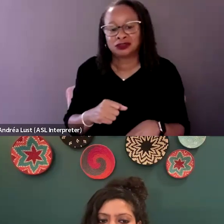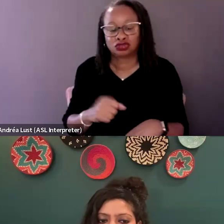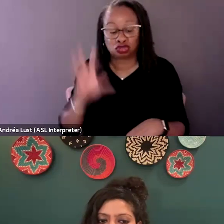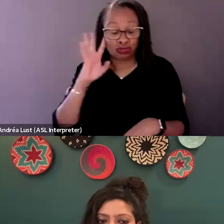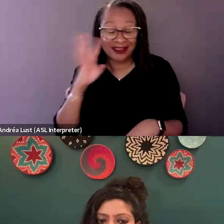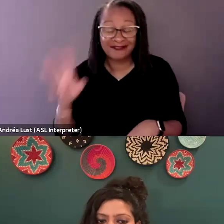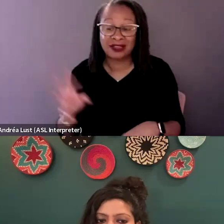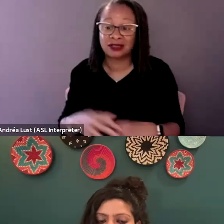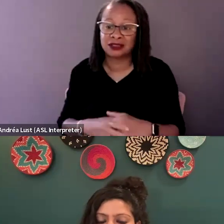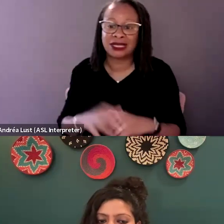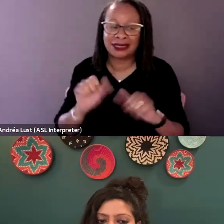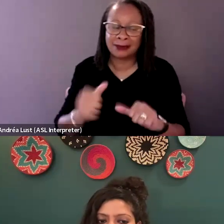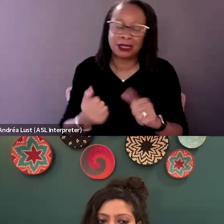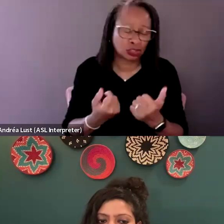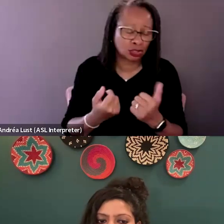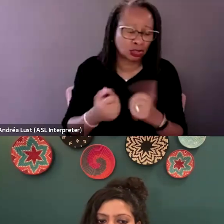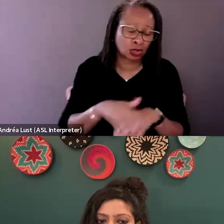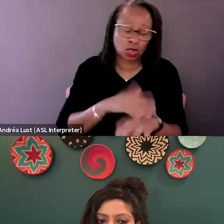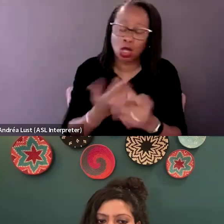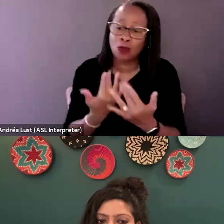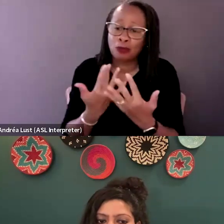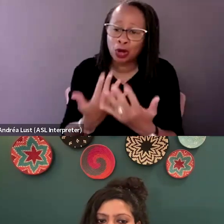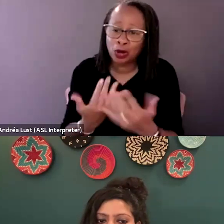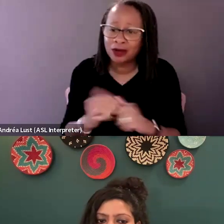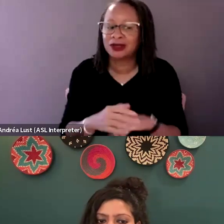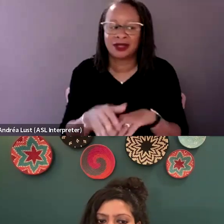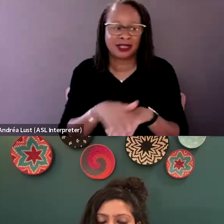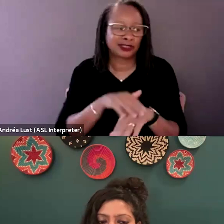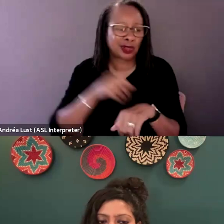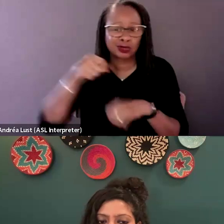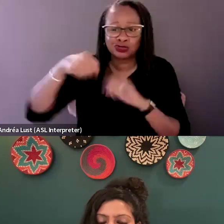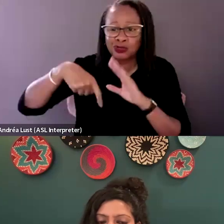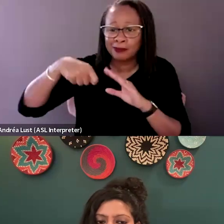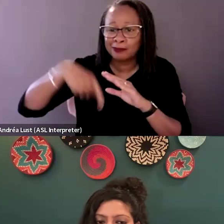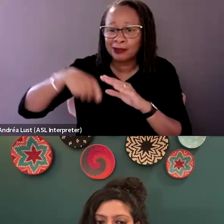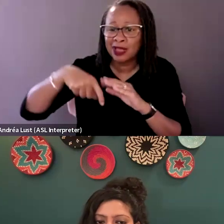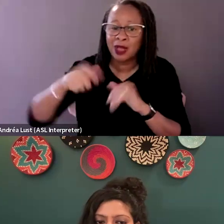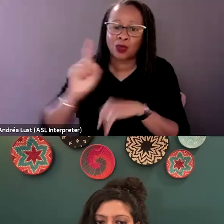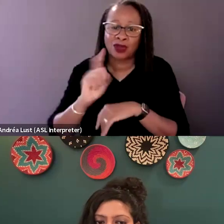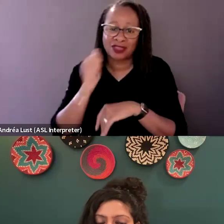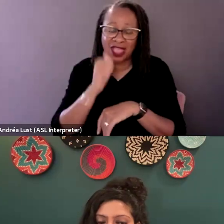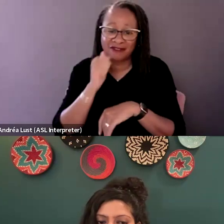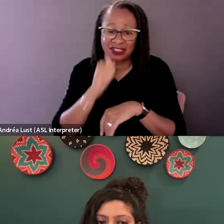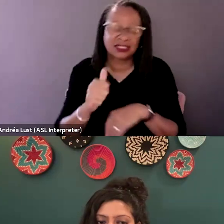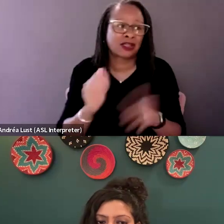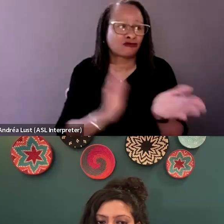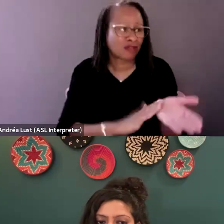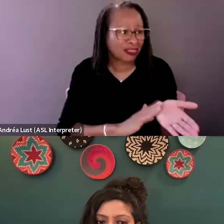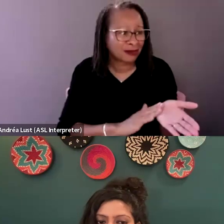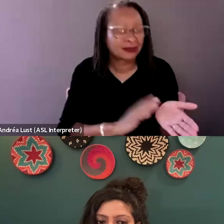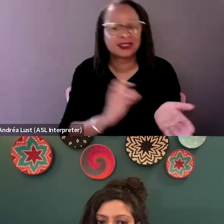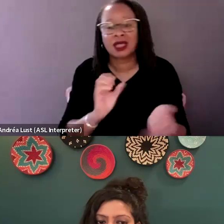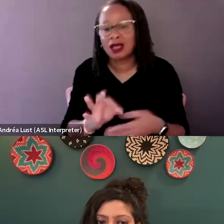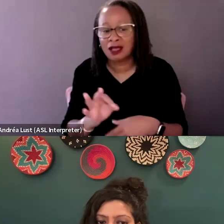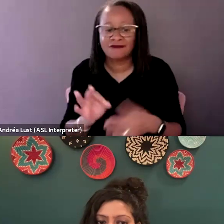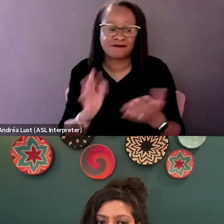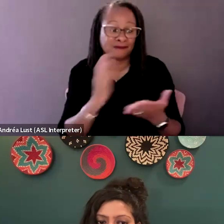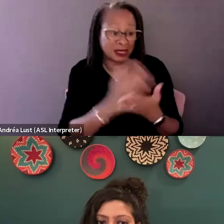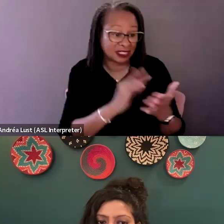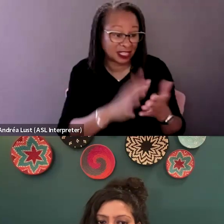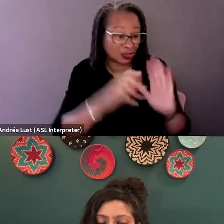Because if you have those powers, then your way of making your film or your access to your next film, whether you're producing or directing,